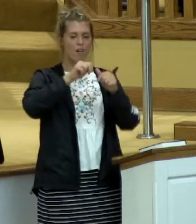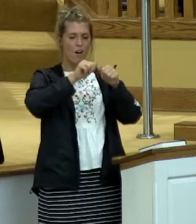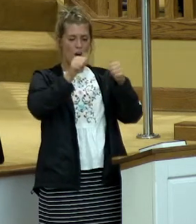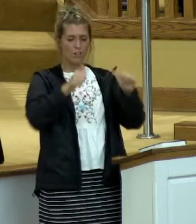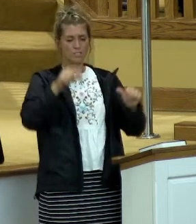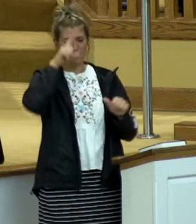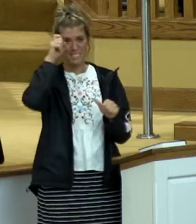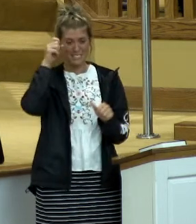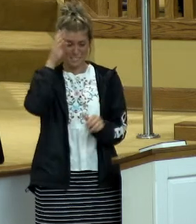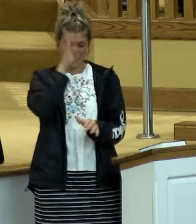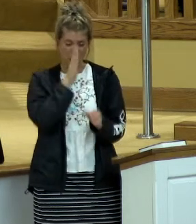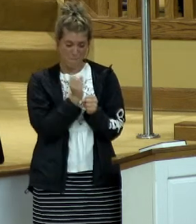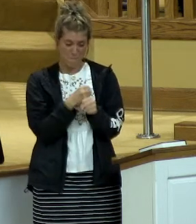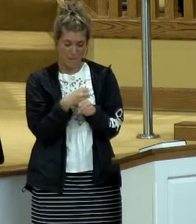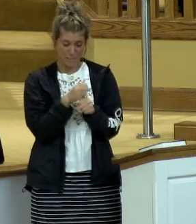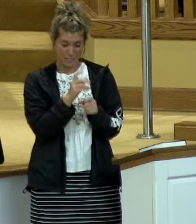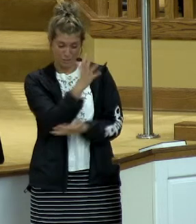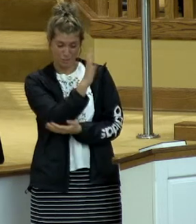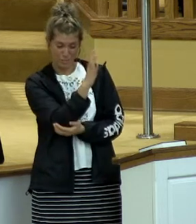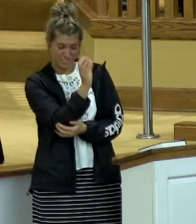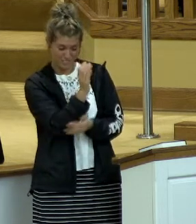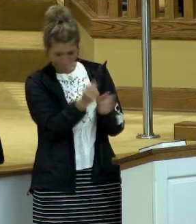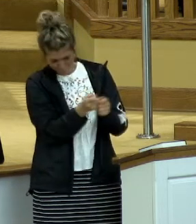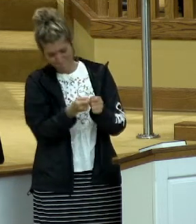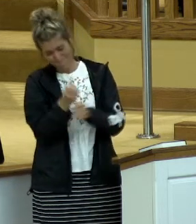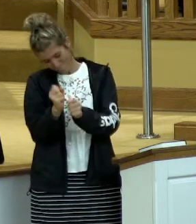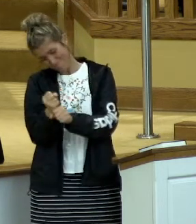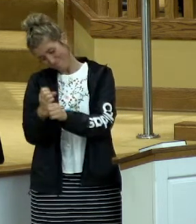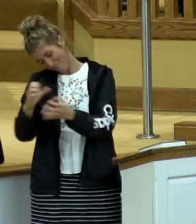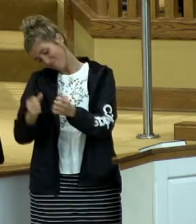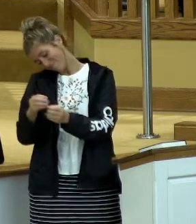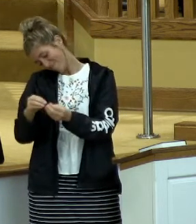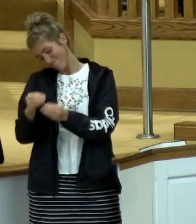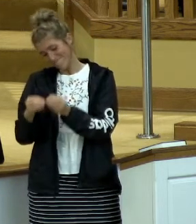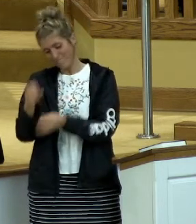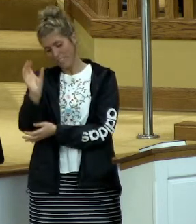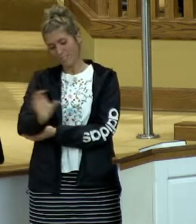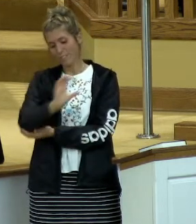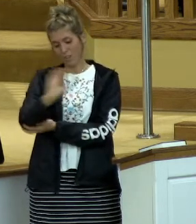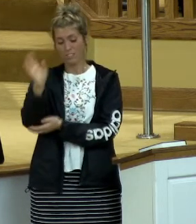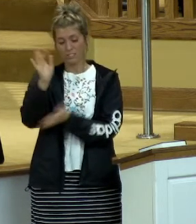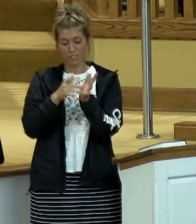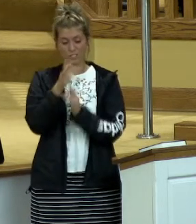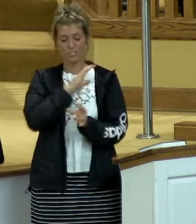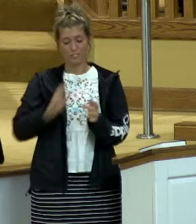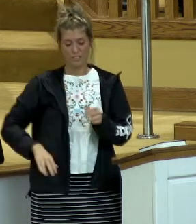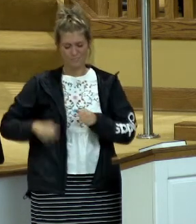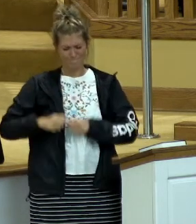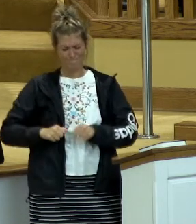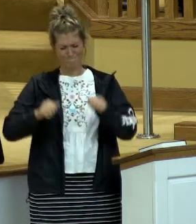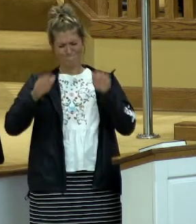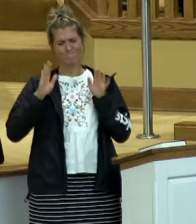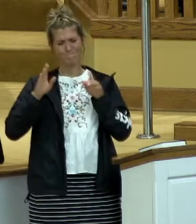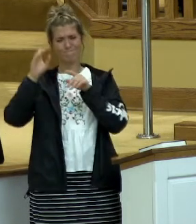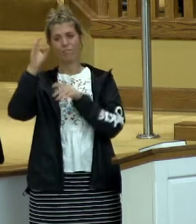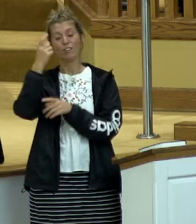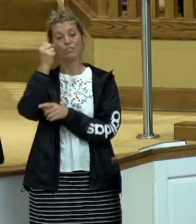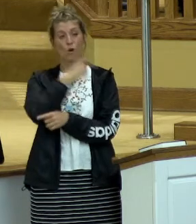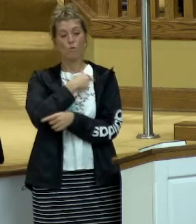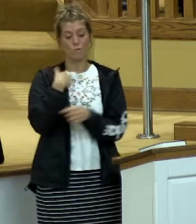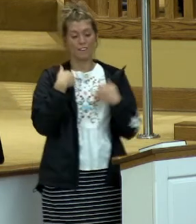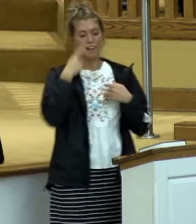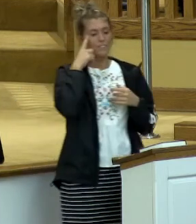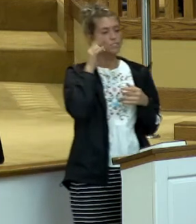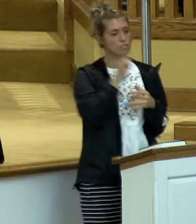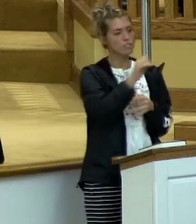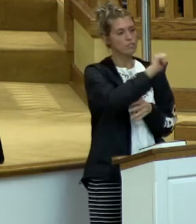made the trees that formed those crosses, and Jesus Christ hung as the ultimate sacrifice so that we can have eternal altars